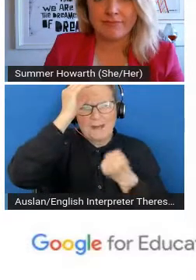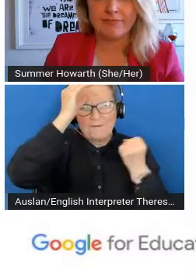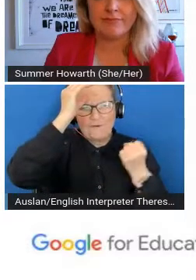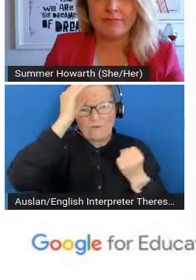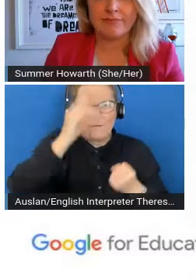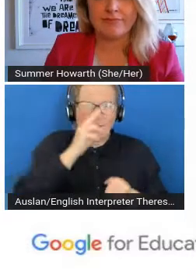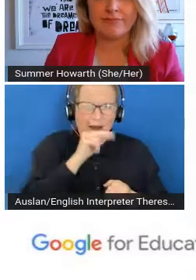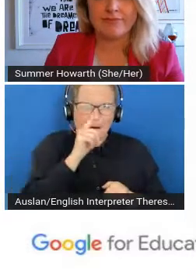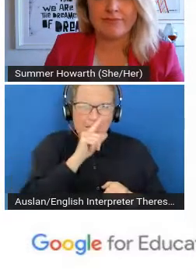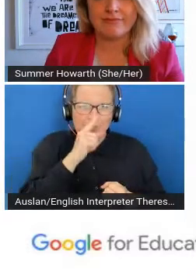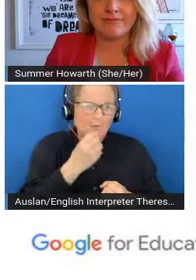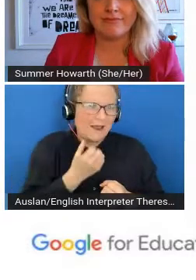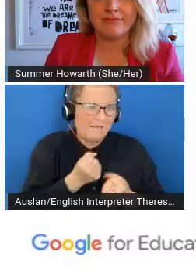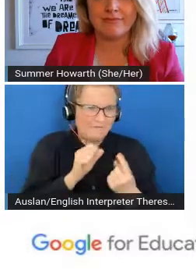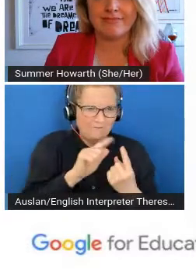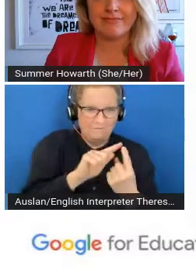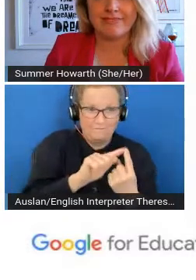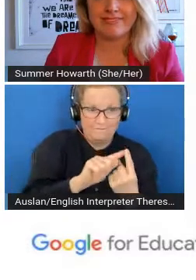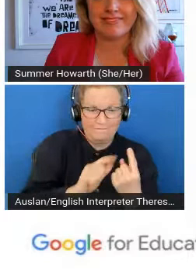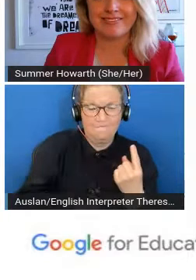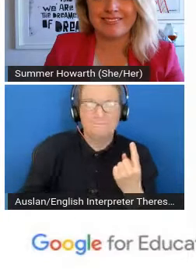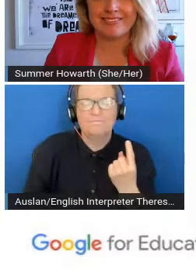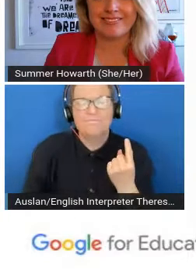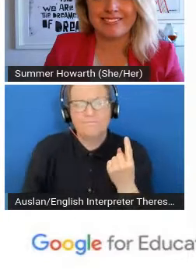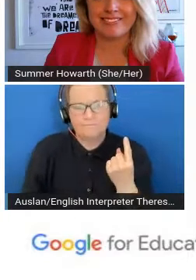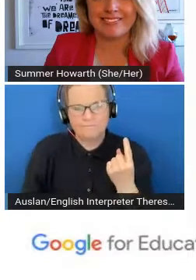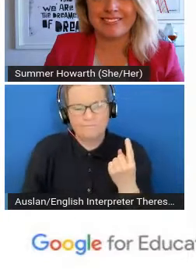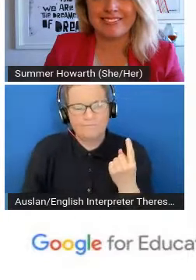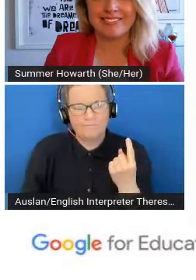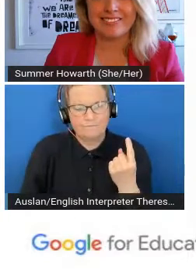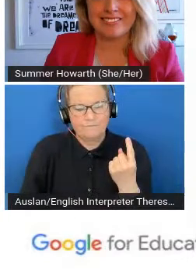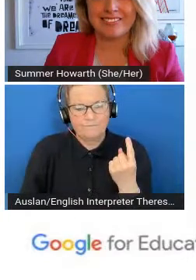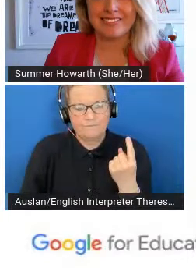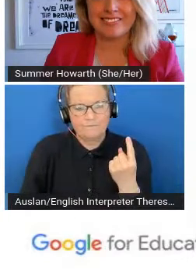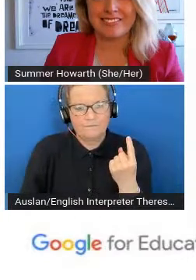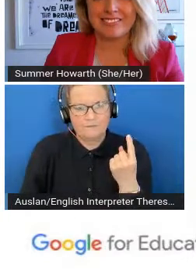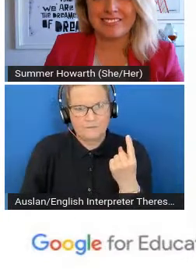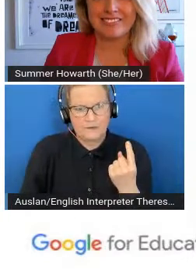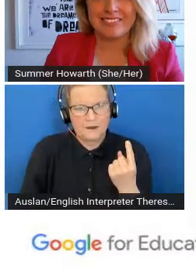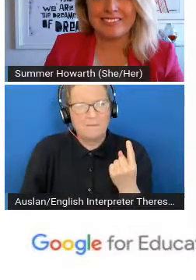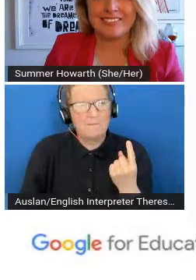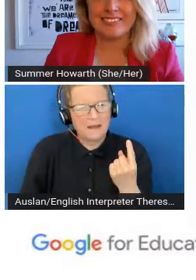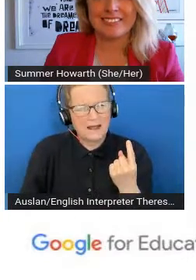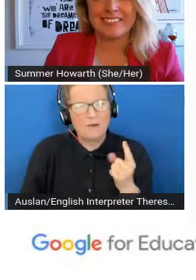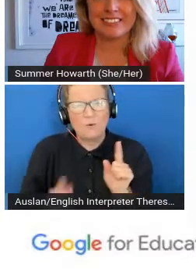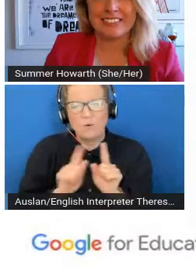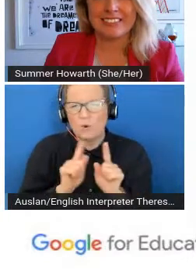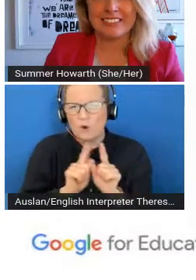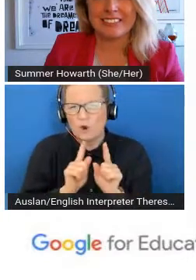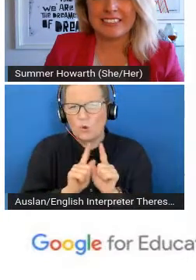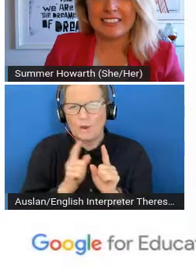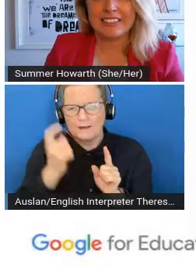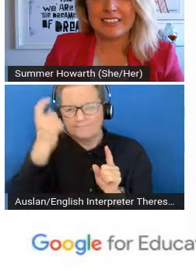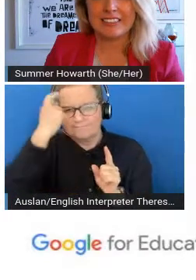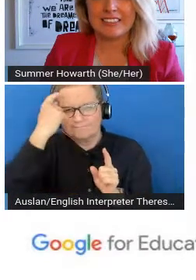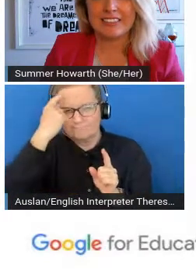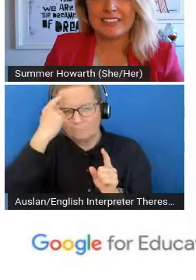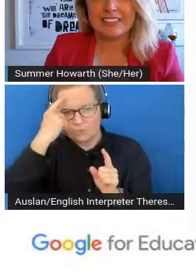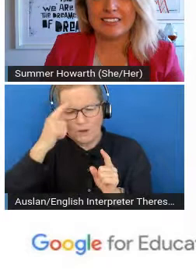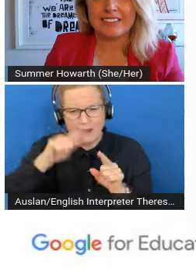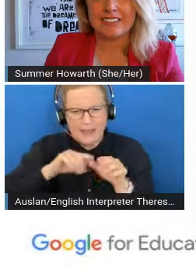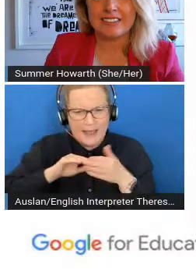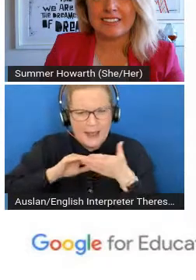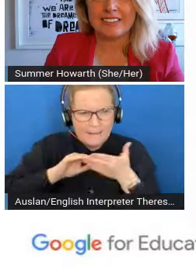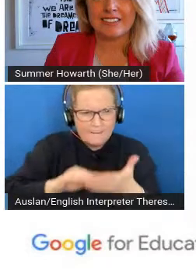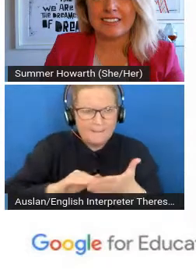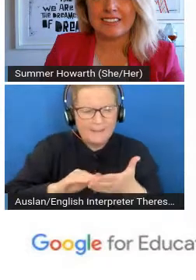people to grow and to have more of, but we're also very cognizant that we're helping them to develop and learn and get better